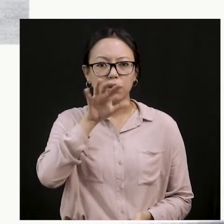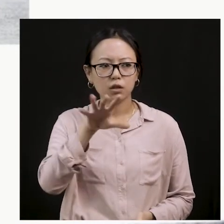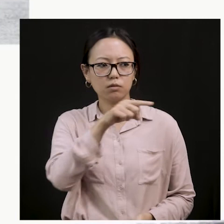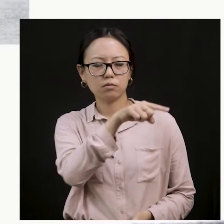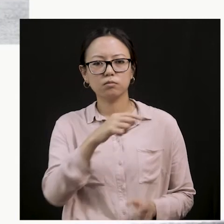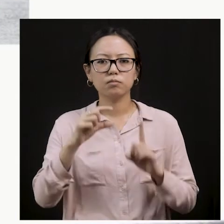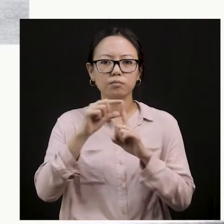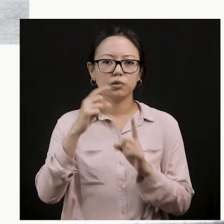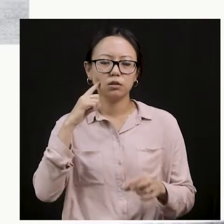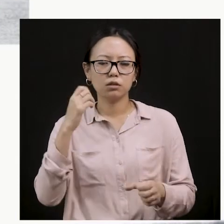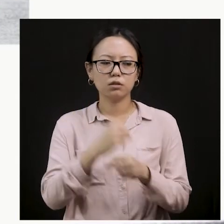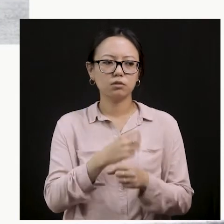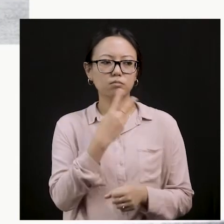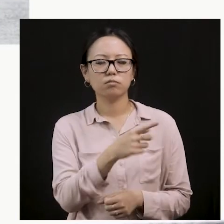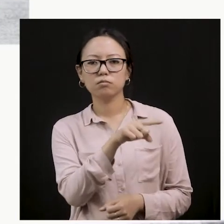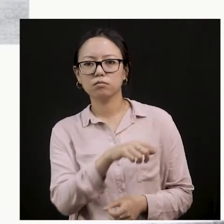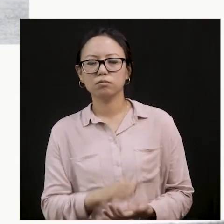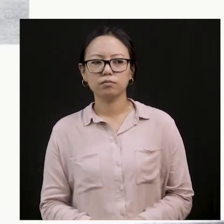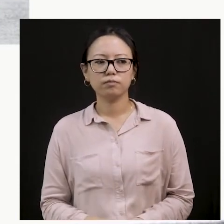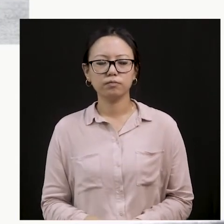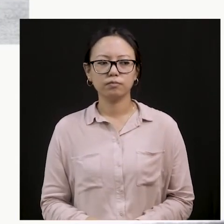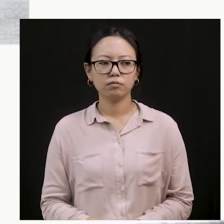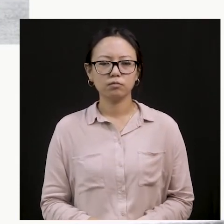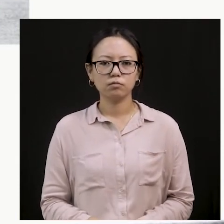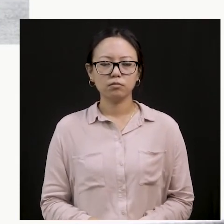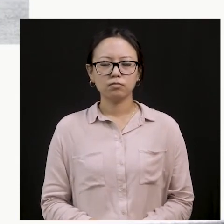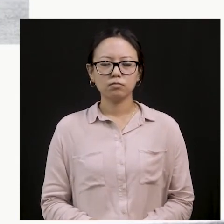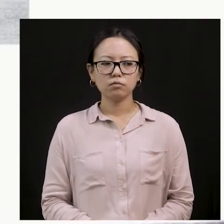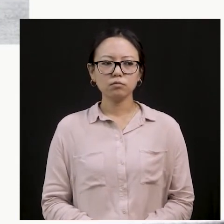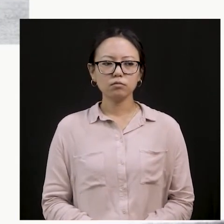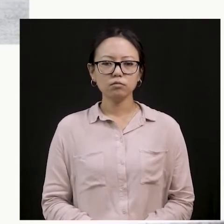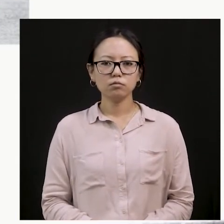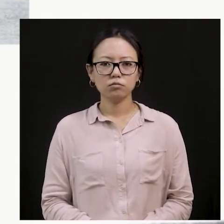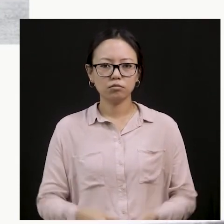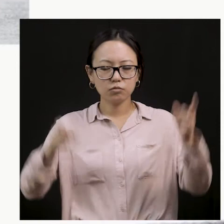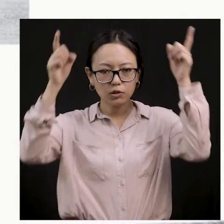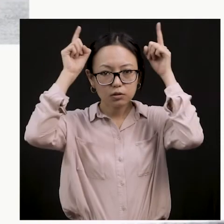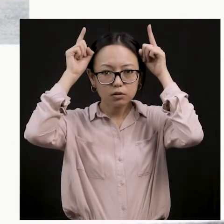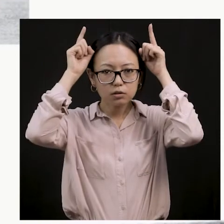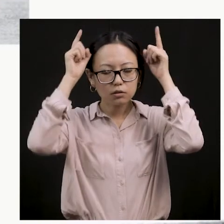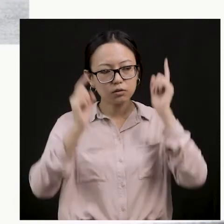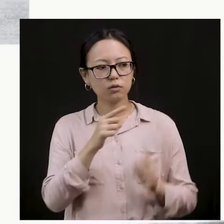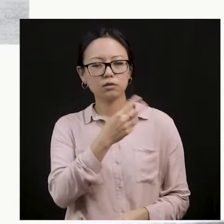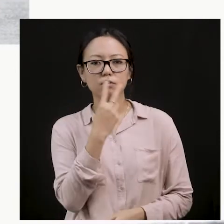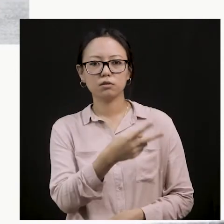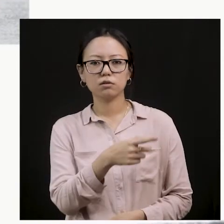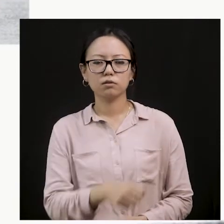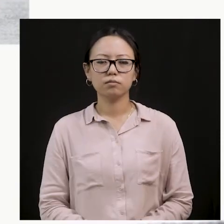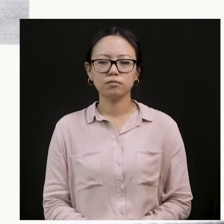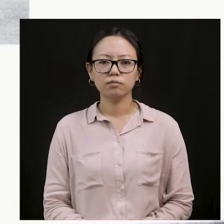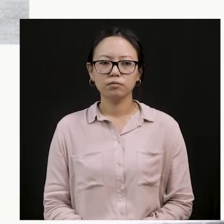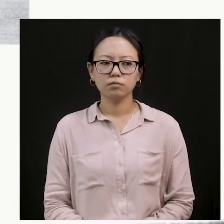Okay? P-I-G, pig. And here we can see cow. Okay?